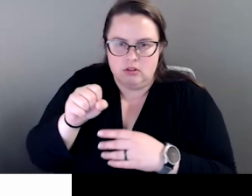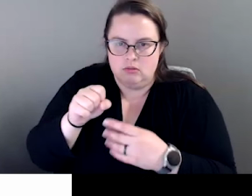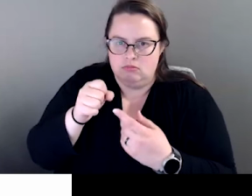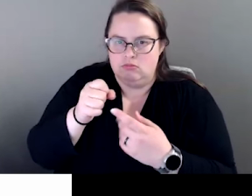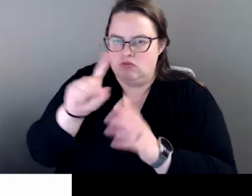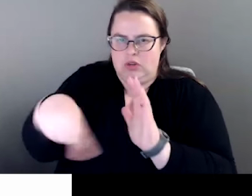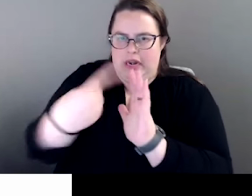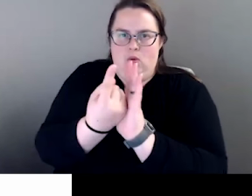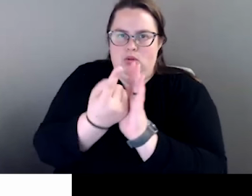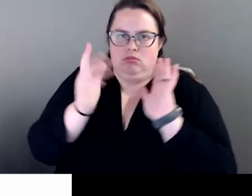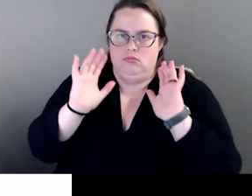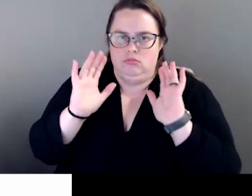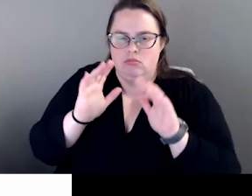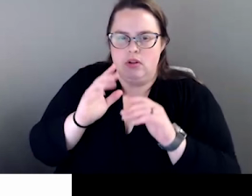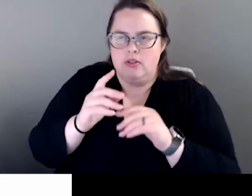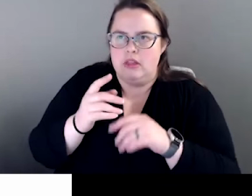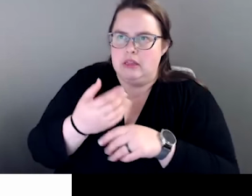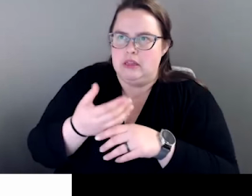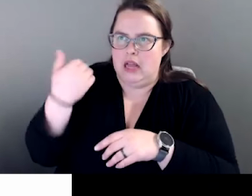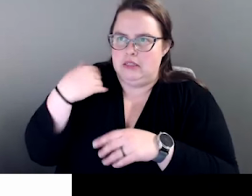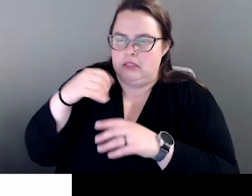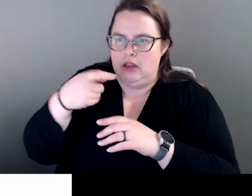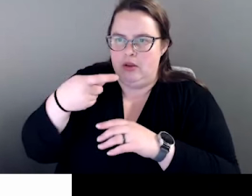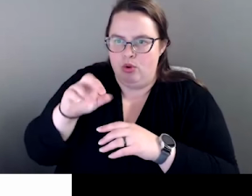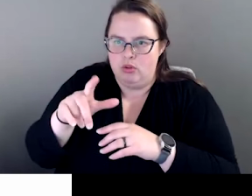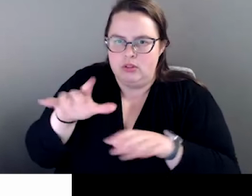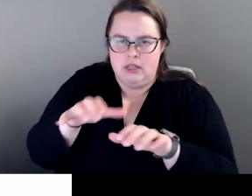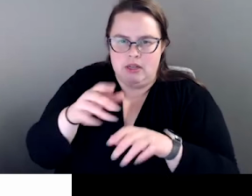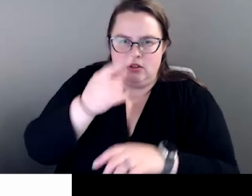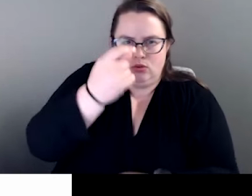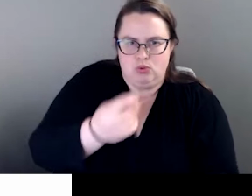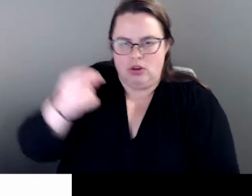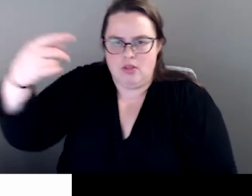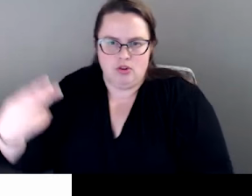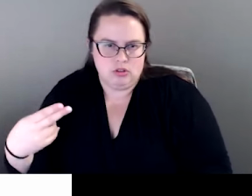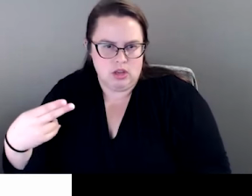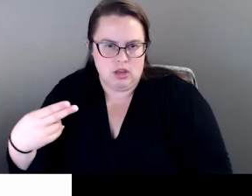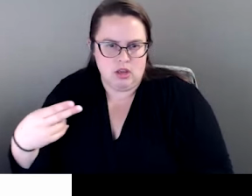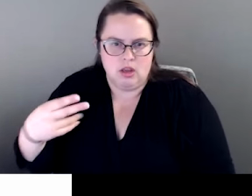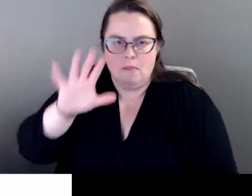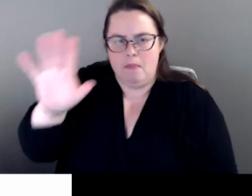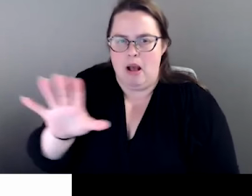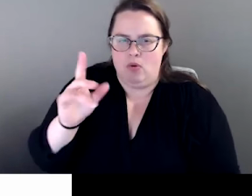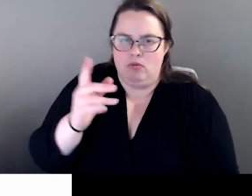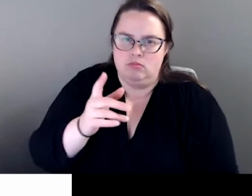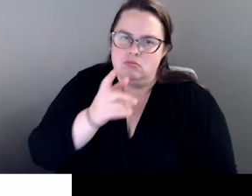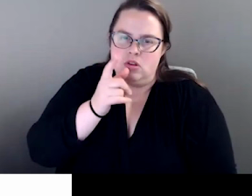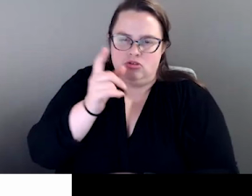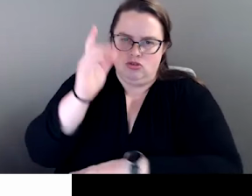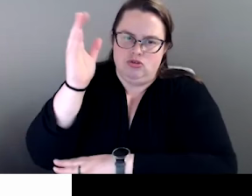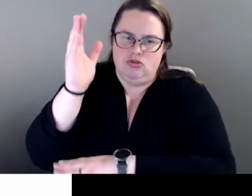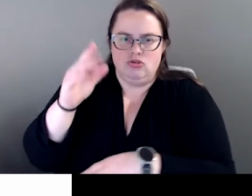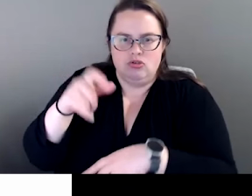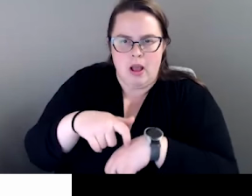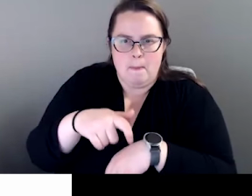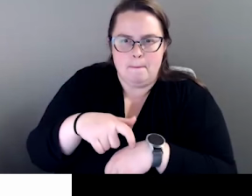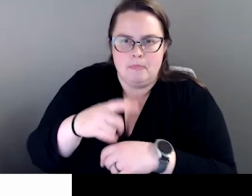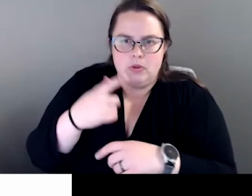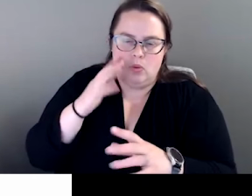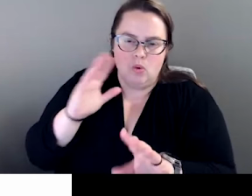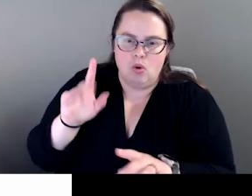we did every Tuesday. It's usually around lunchtime, so that way people can come through and like have lunch. We also provide